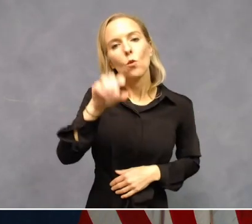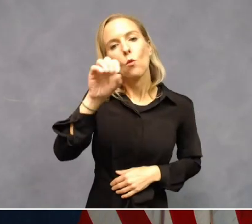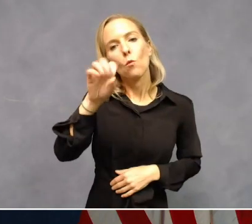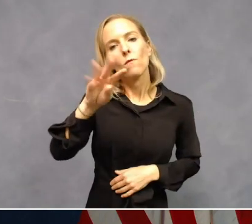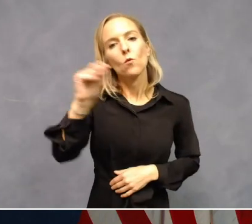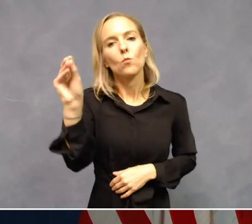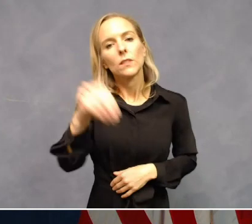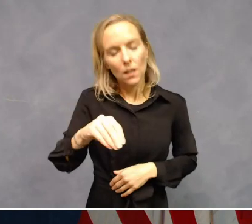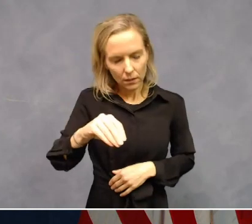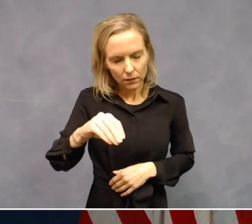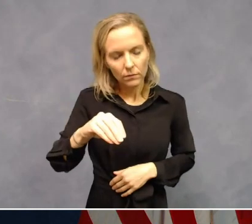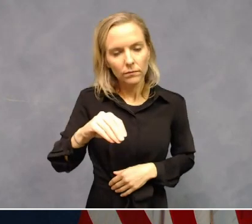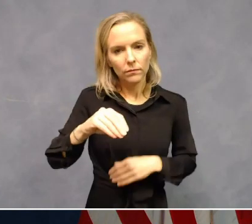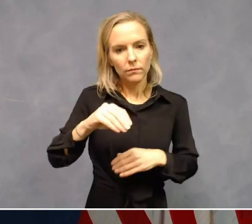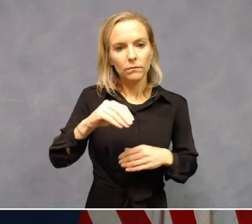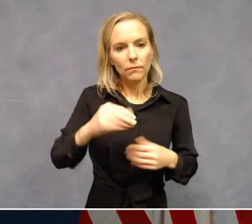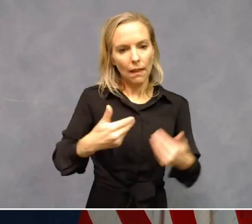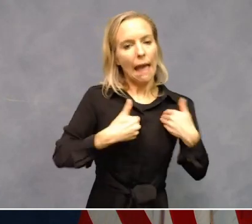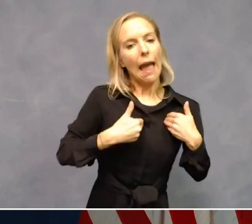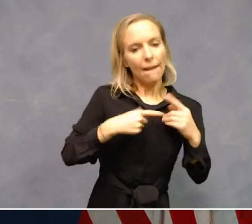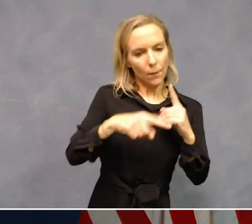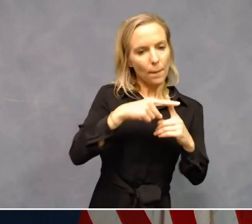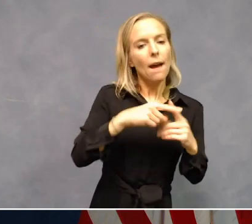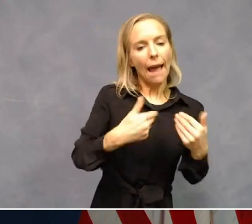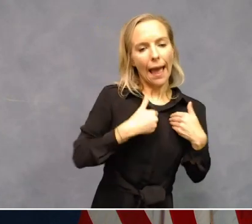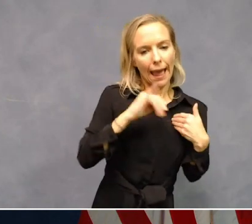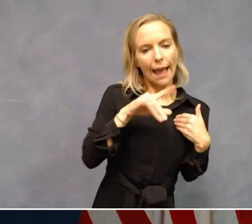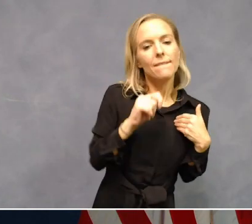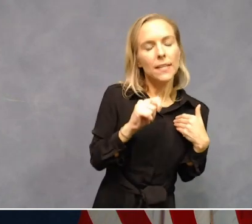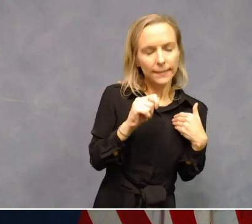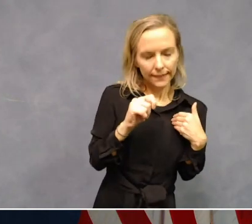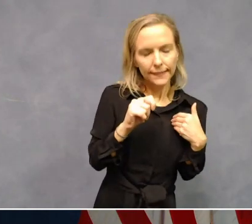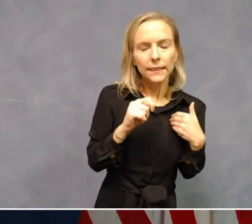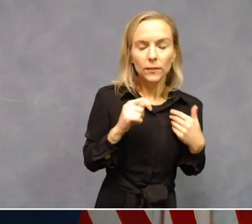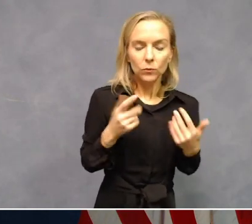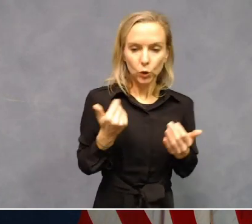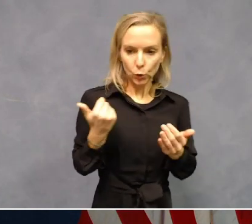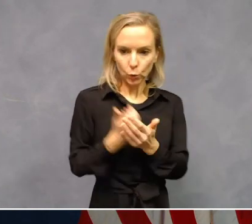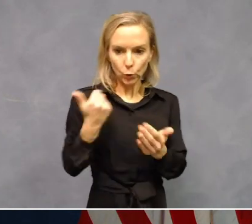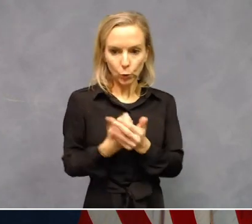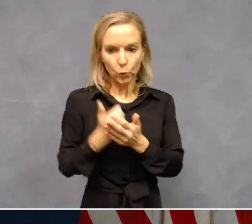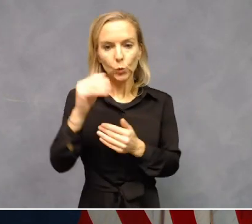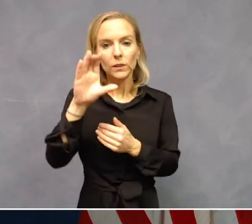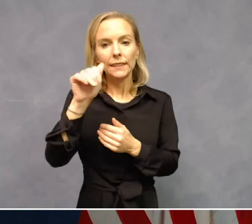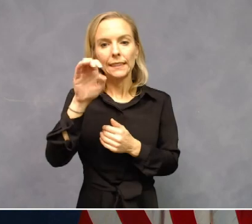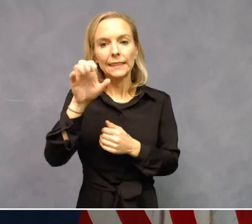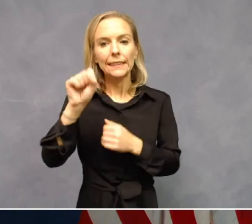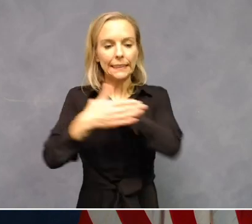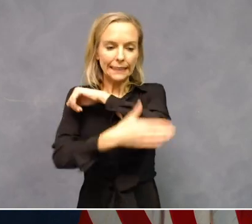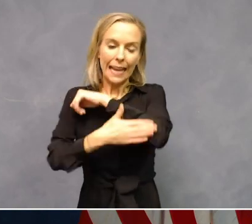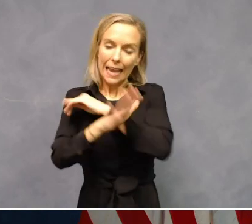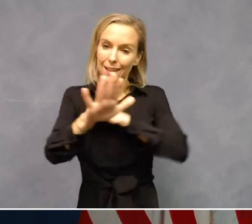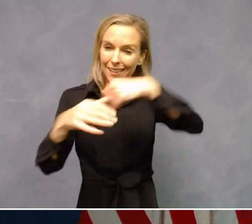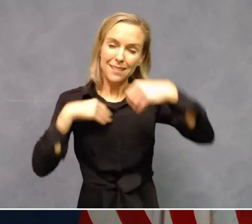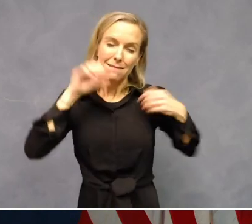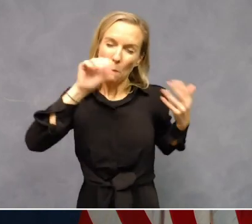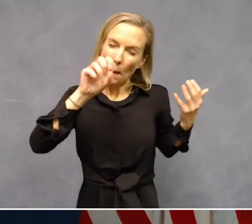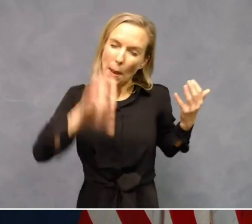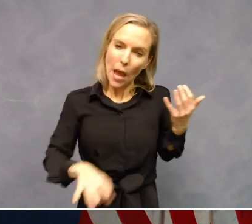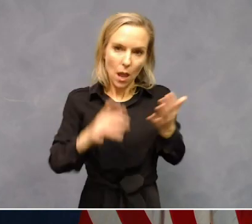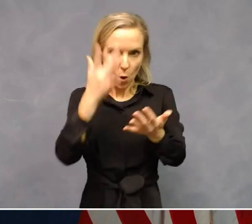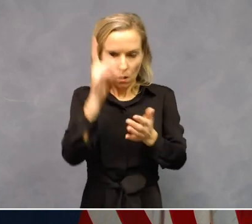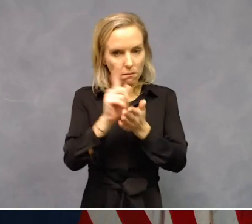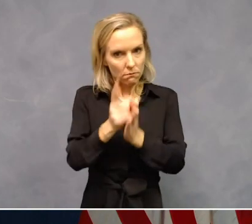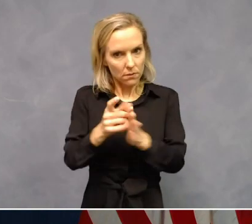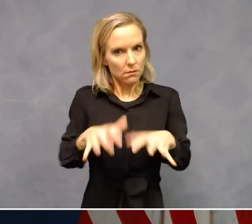6.04% positivity rate. When we look at new cases by county, it's going to take a minute again, because when we have this